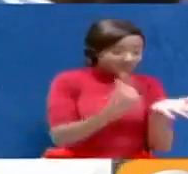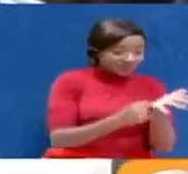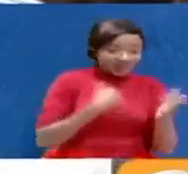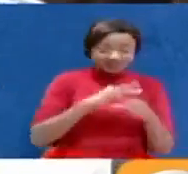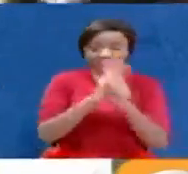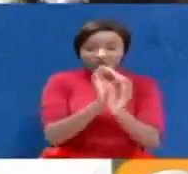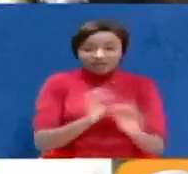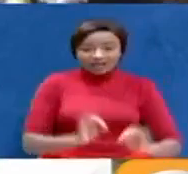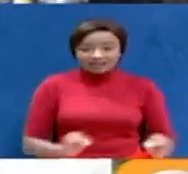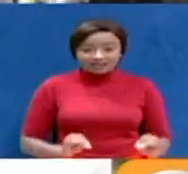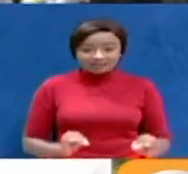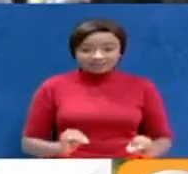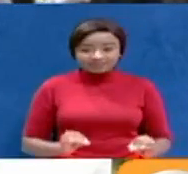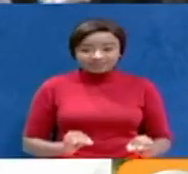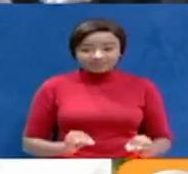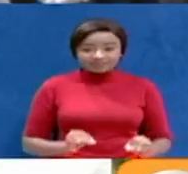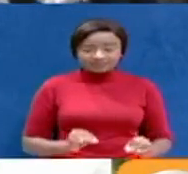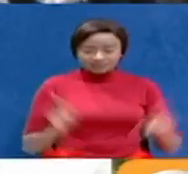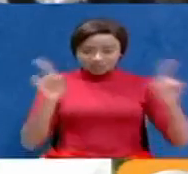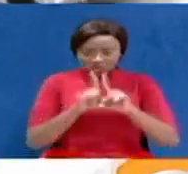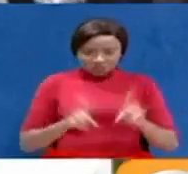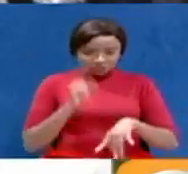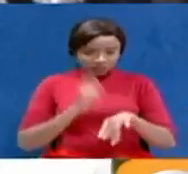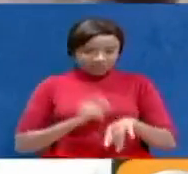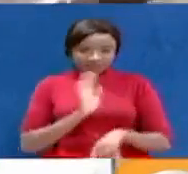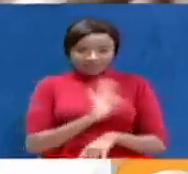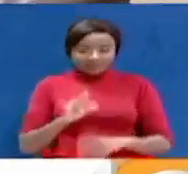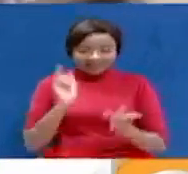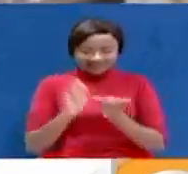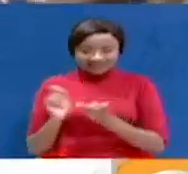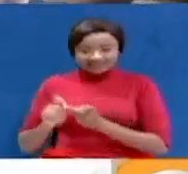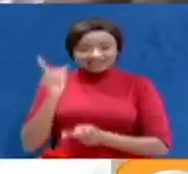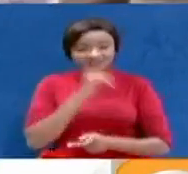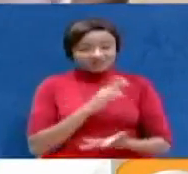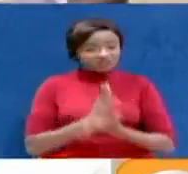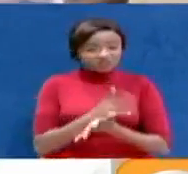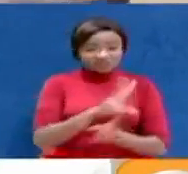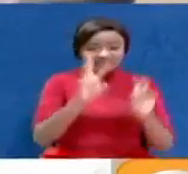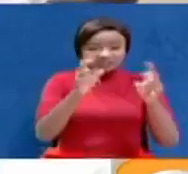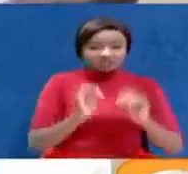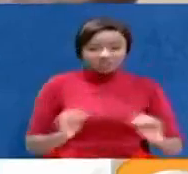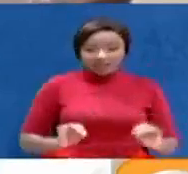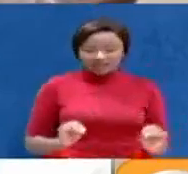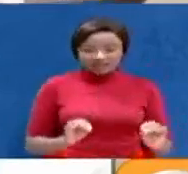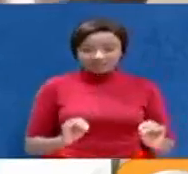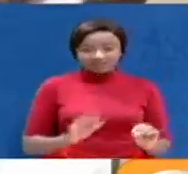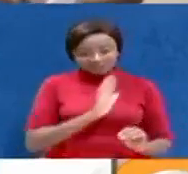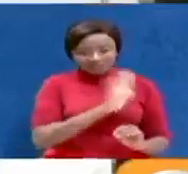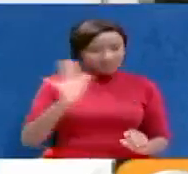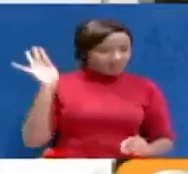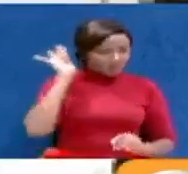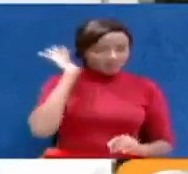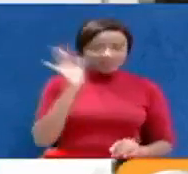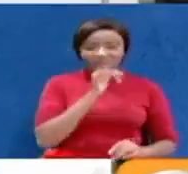Hata tuelewi. While taking the mandatory COVID-19 tests has not been a big issue to truckers who have been